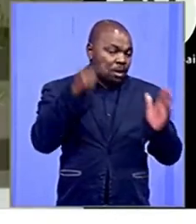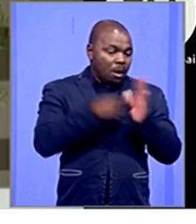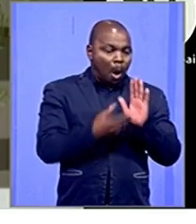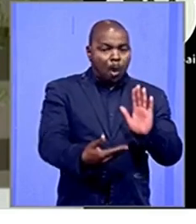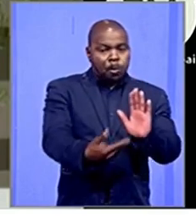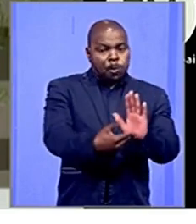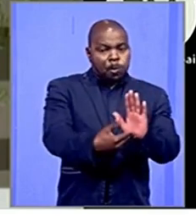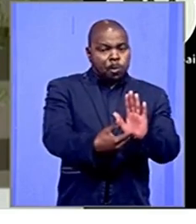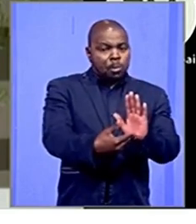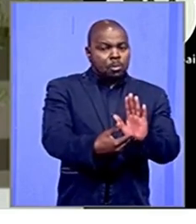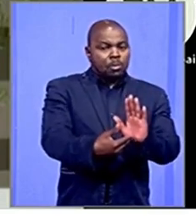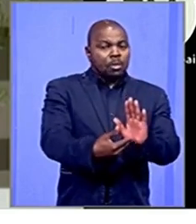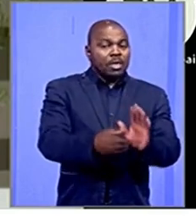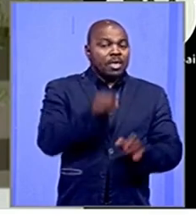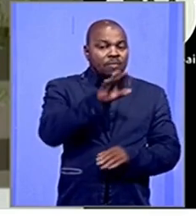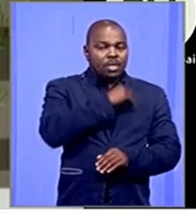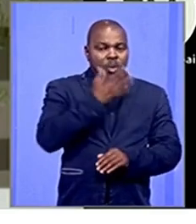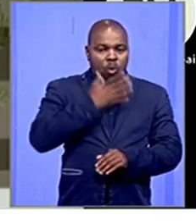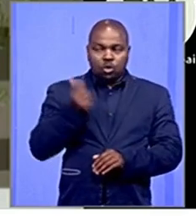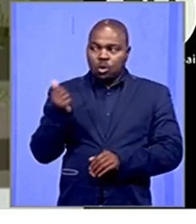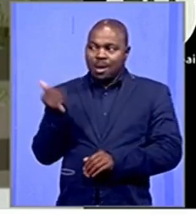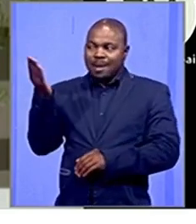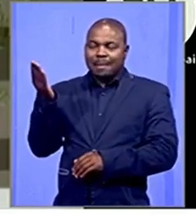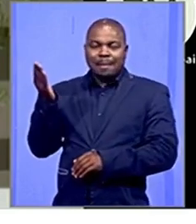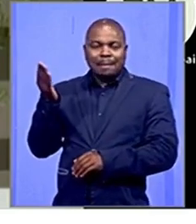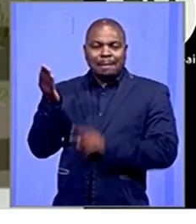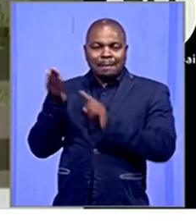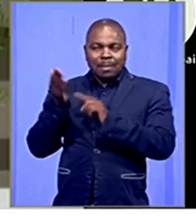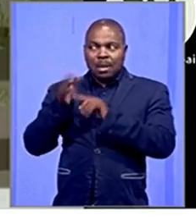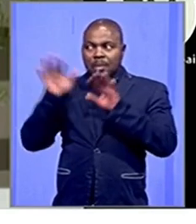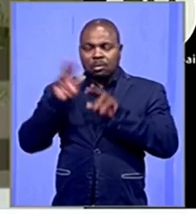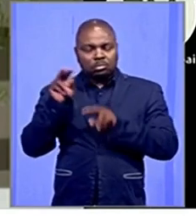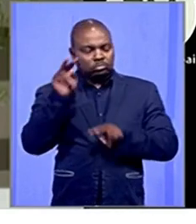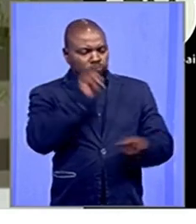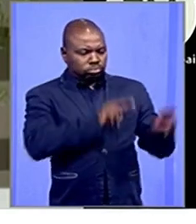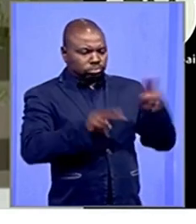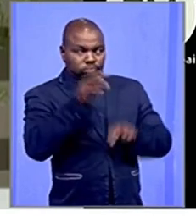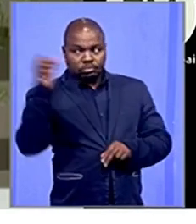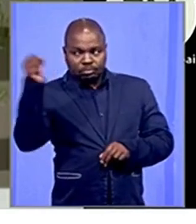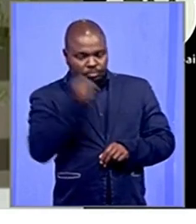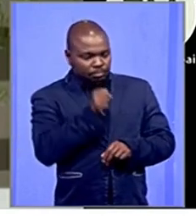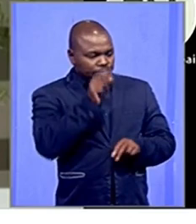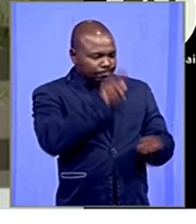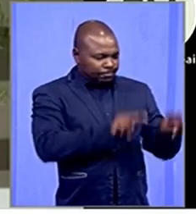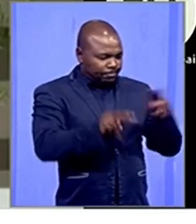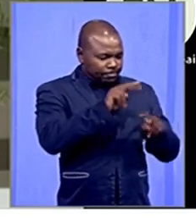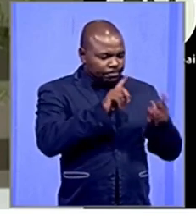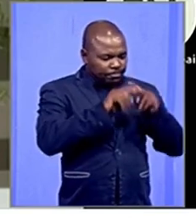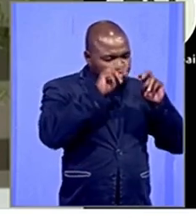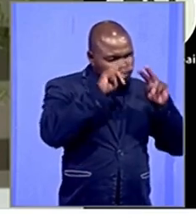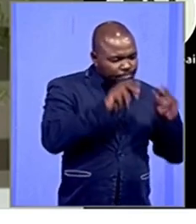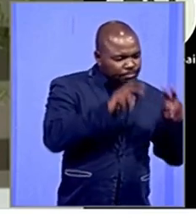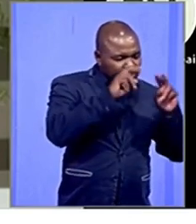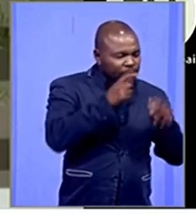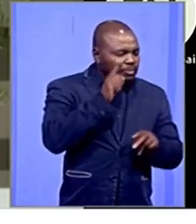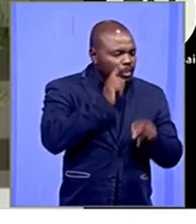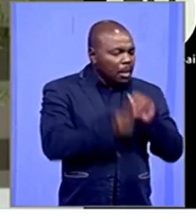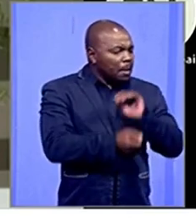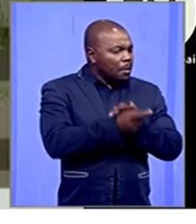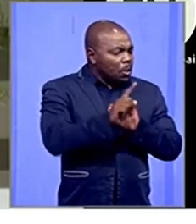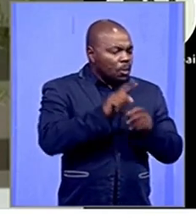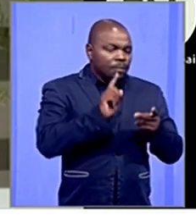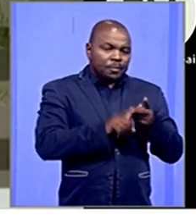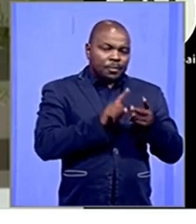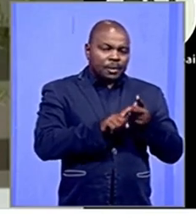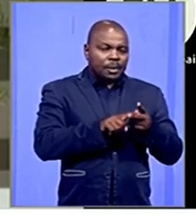particularly whenever there's going to be lodgement of that claim, and then assessors will be appointed who would then obviously investigate and look at what happened, what would